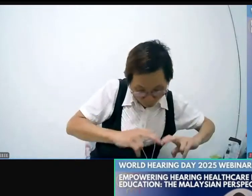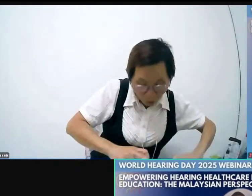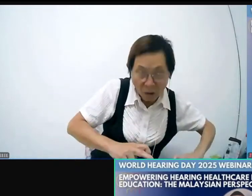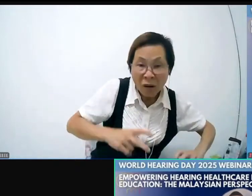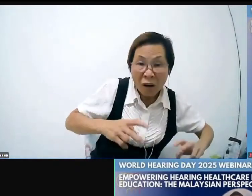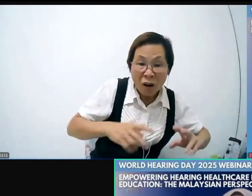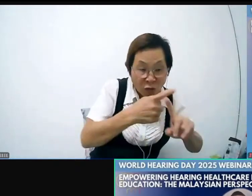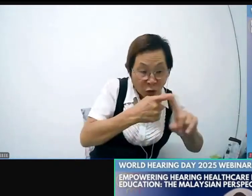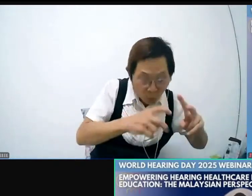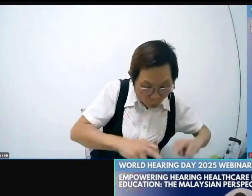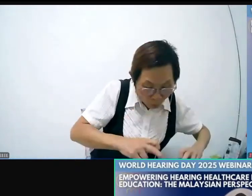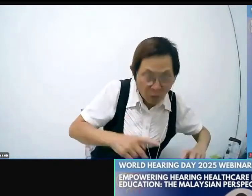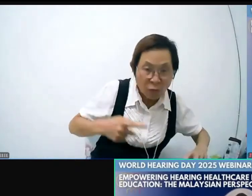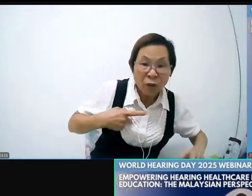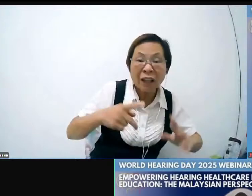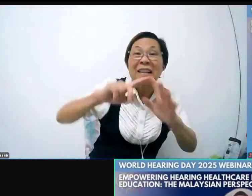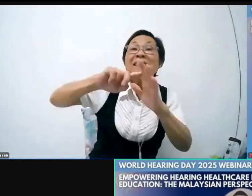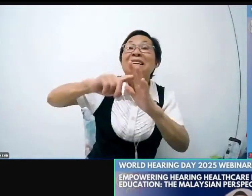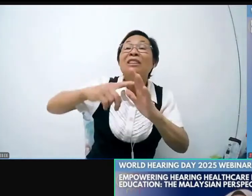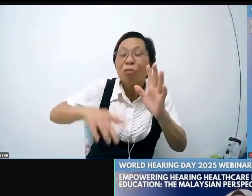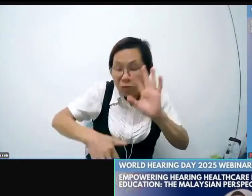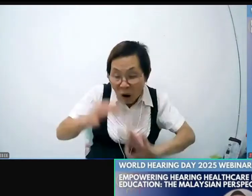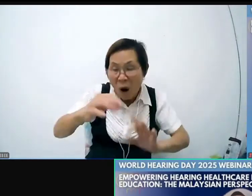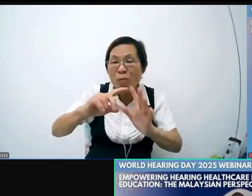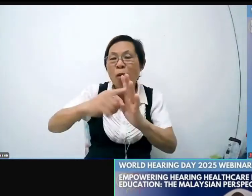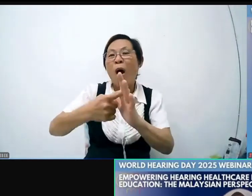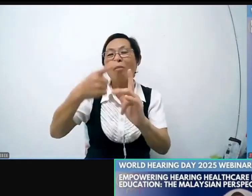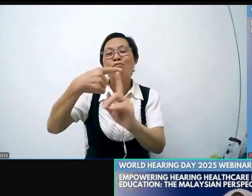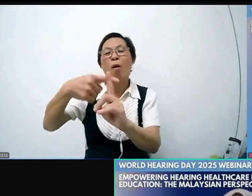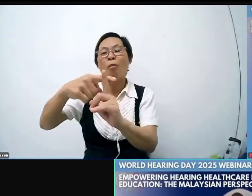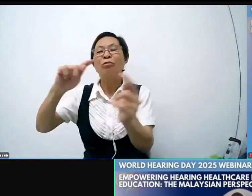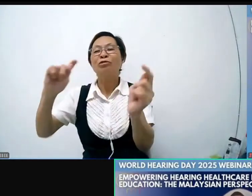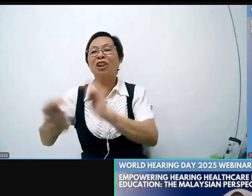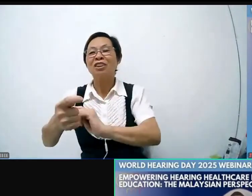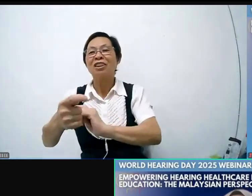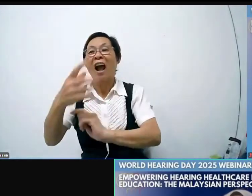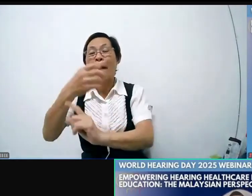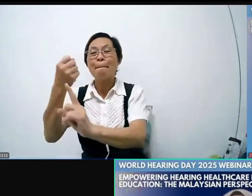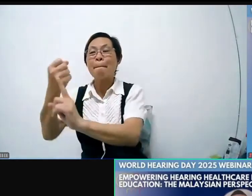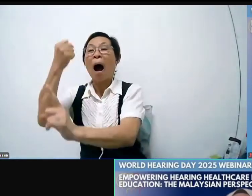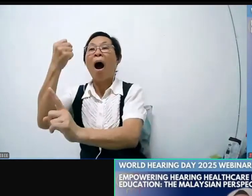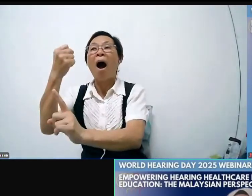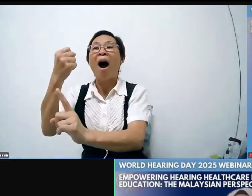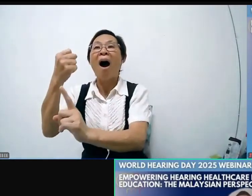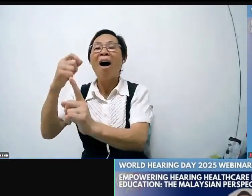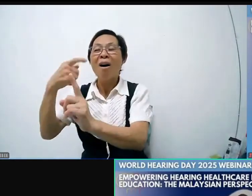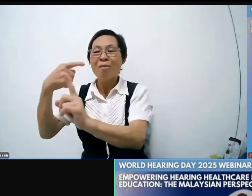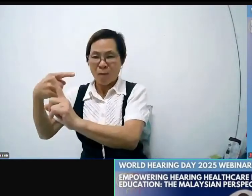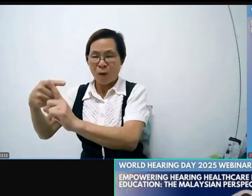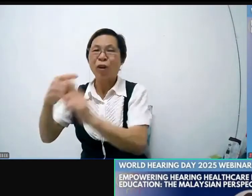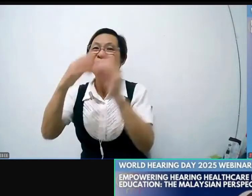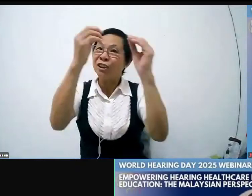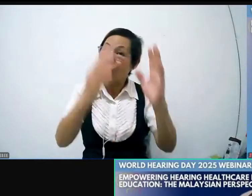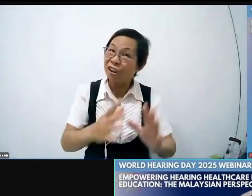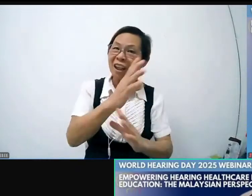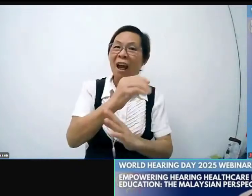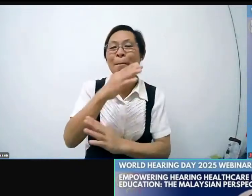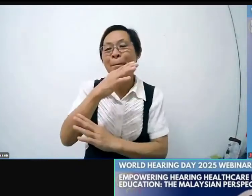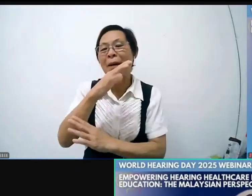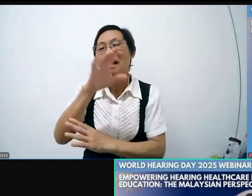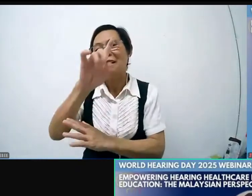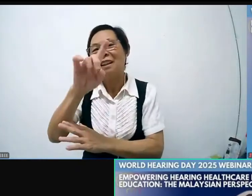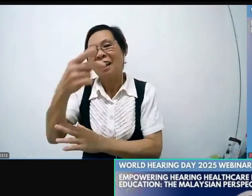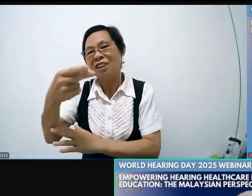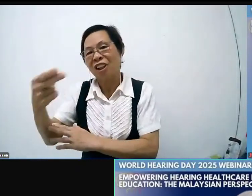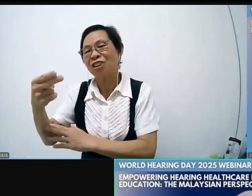that the implementation give a positive changes and impact, especially to the teachers and also to the DHA